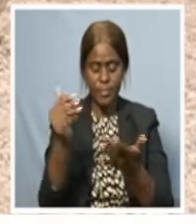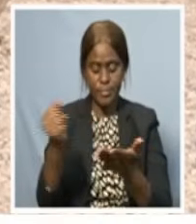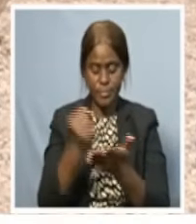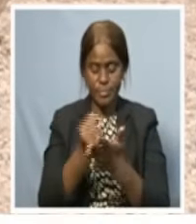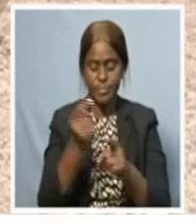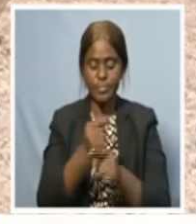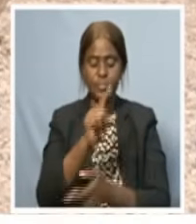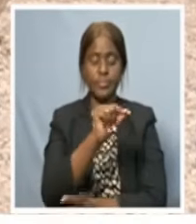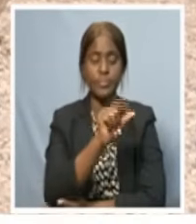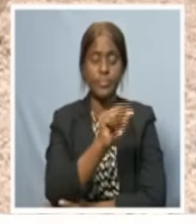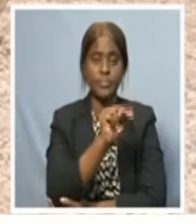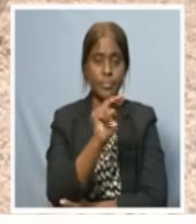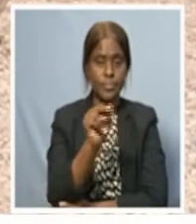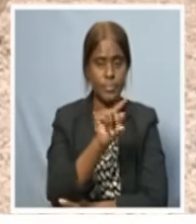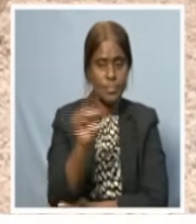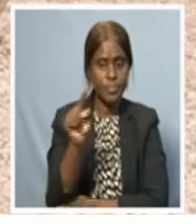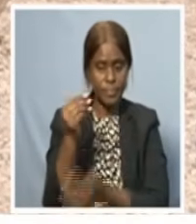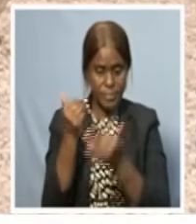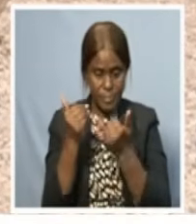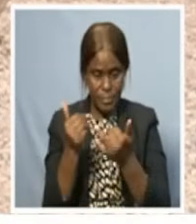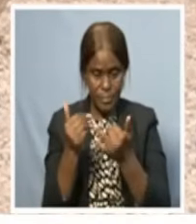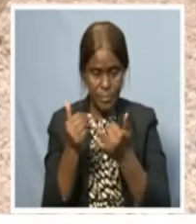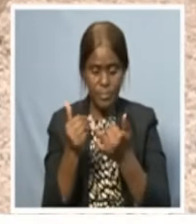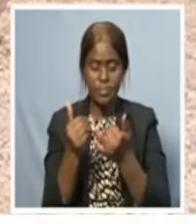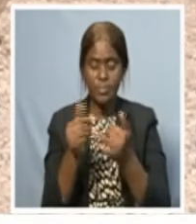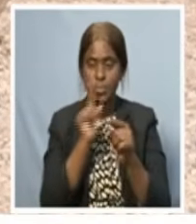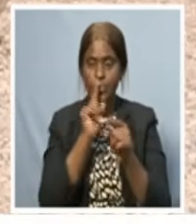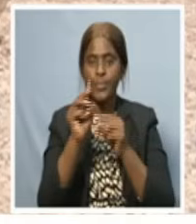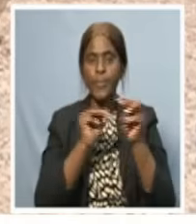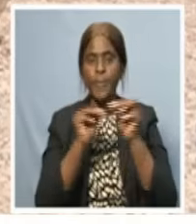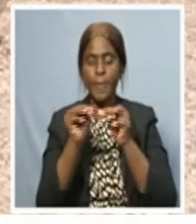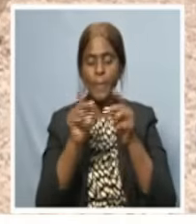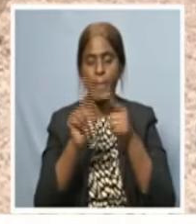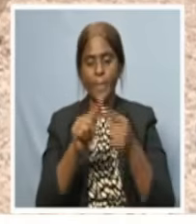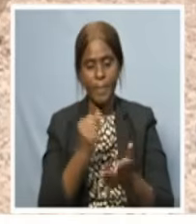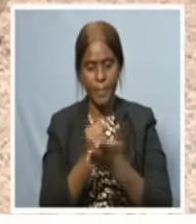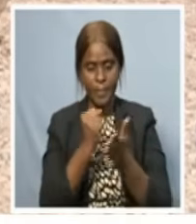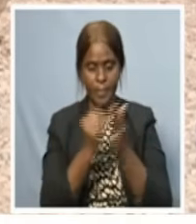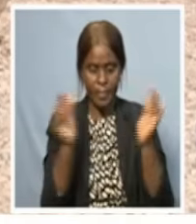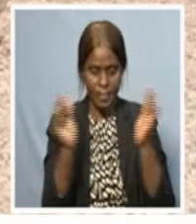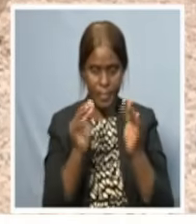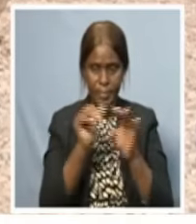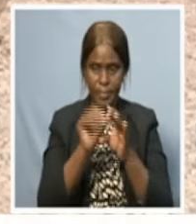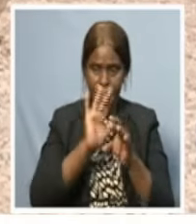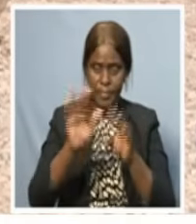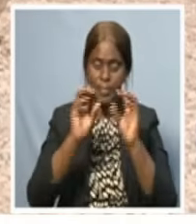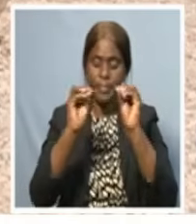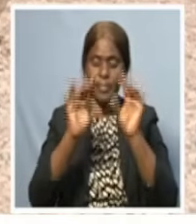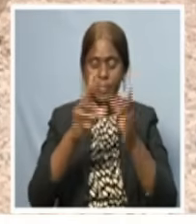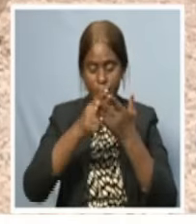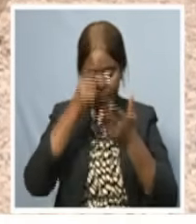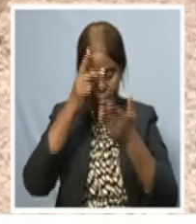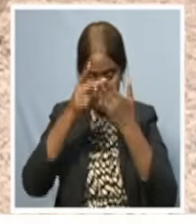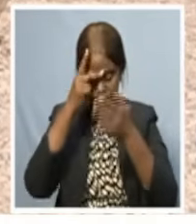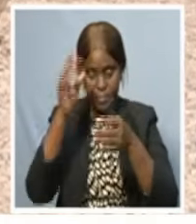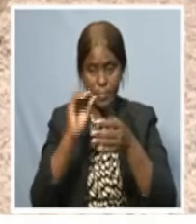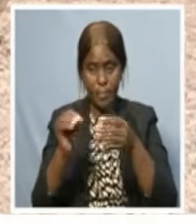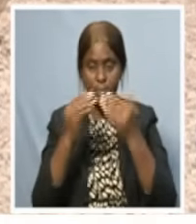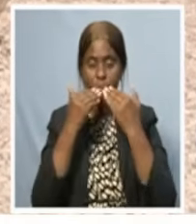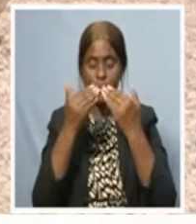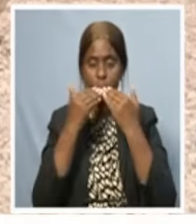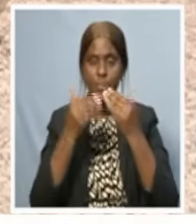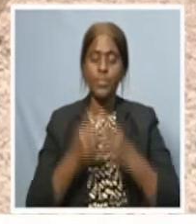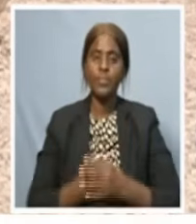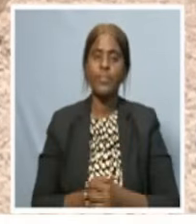recruitments from 2022 to date managed to bridge up the gap on the teacher-pupil ratio? Thank